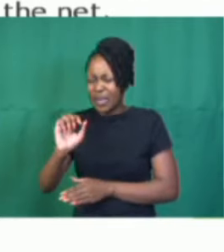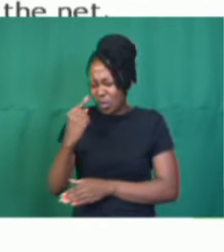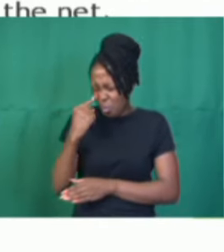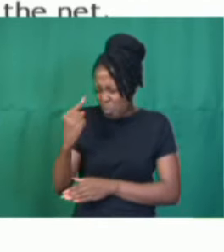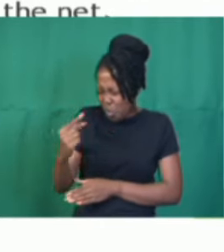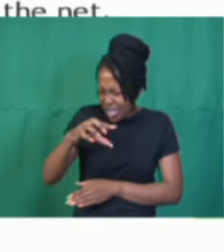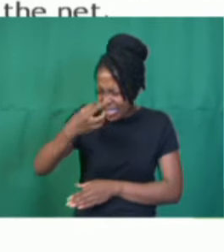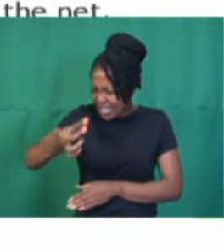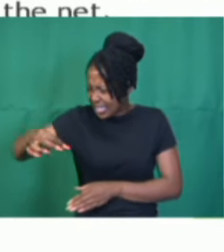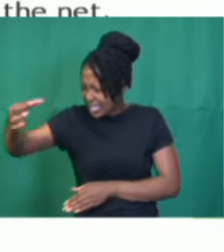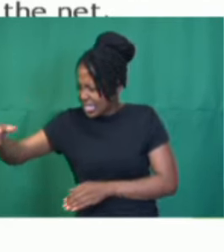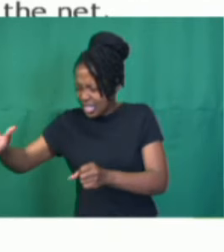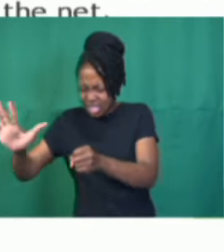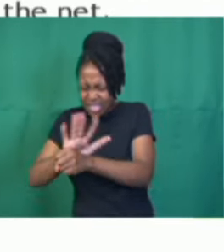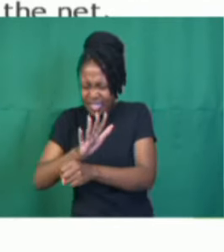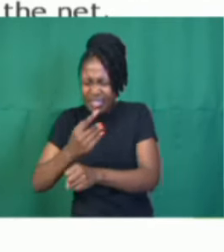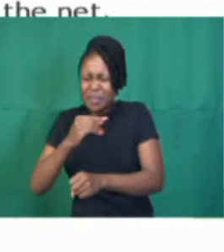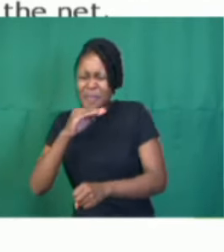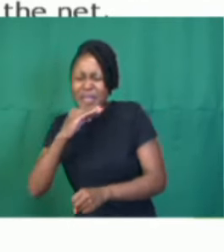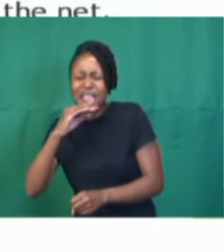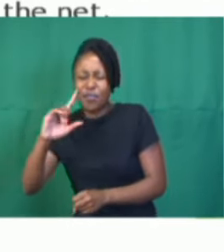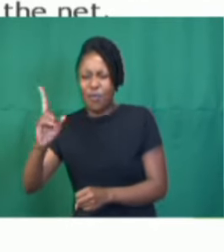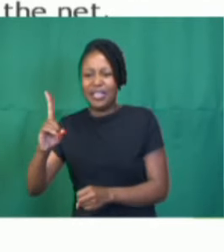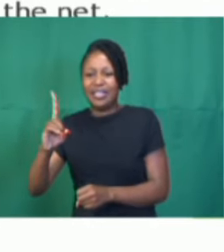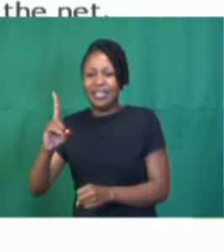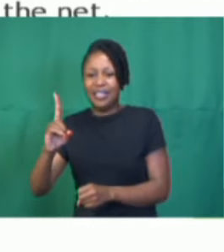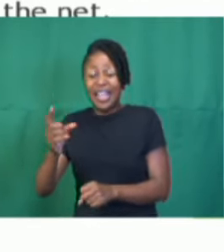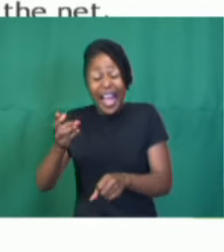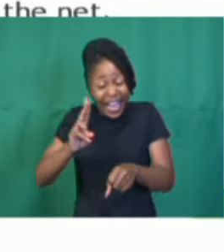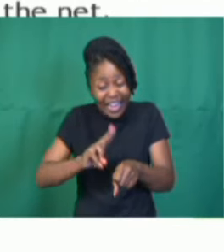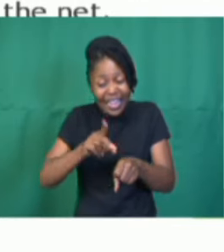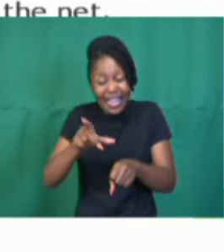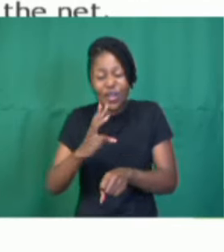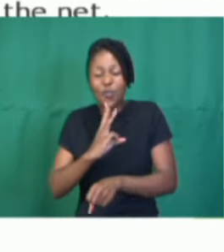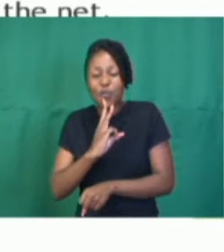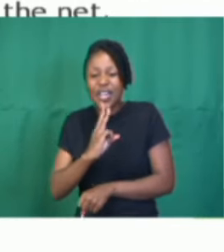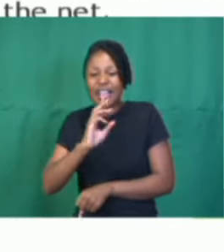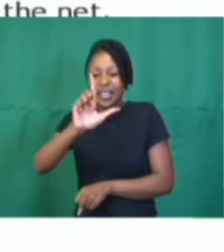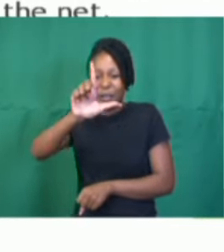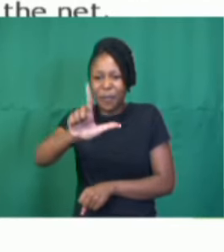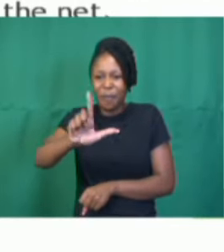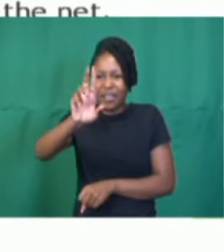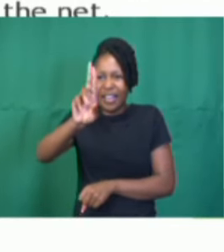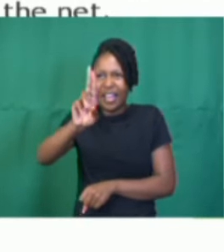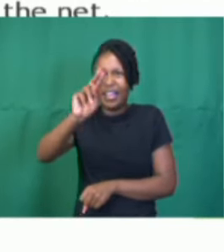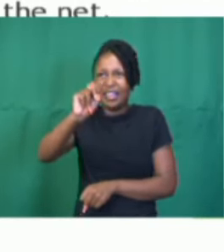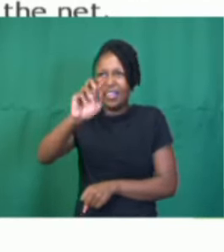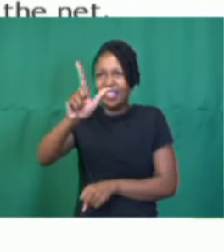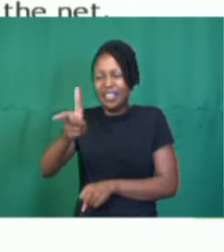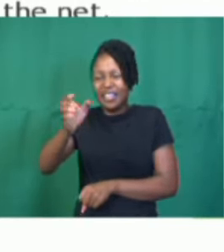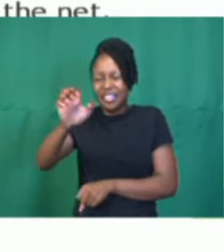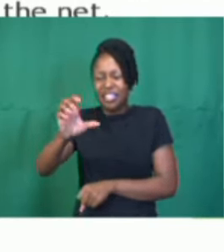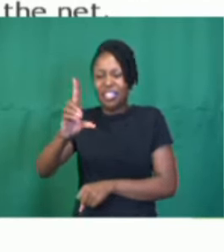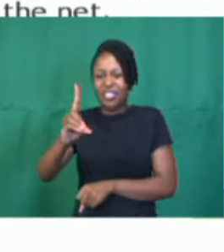the meaning of the word. So lunge, what does lunge mean? This is a sudden,